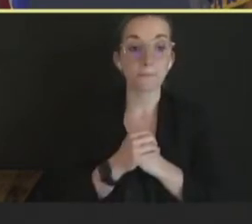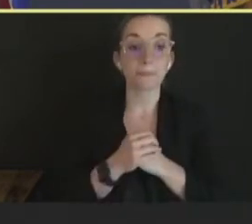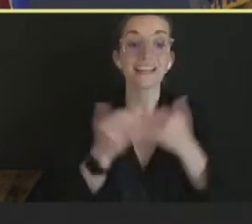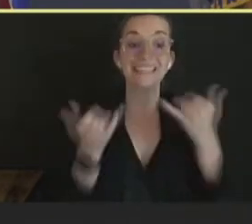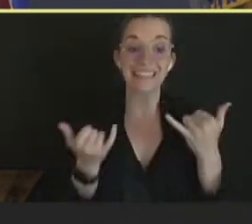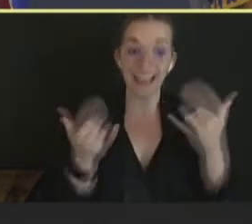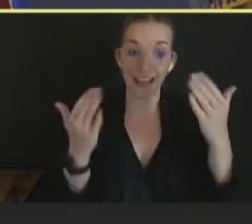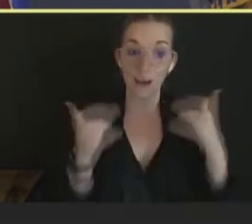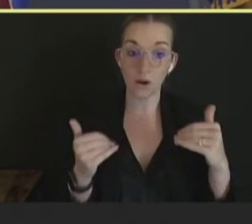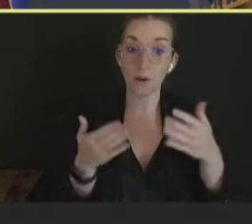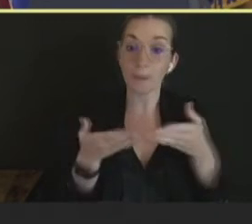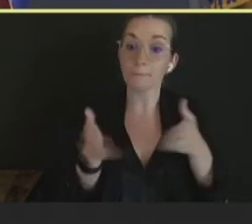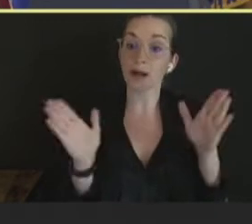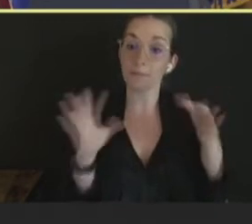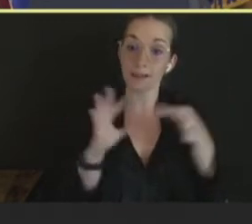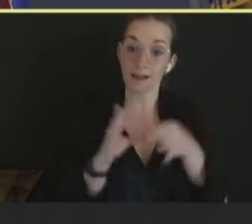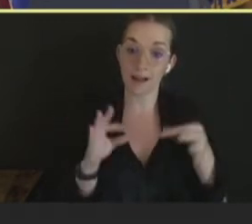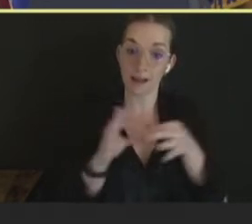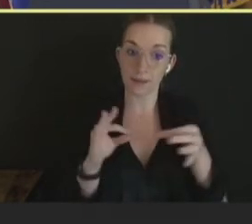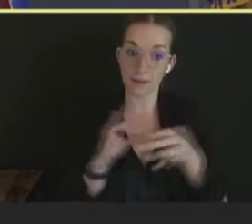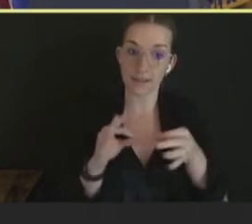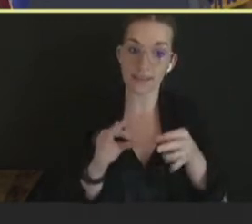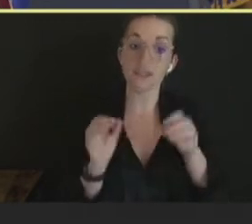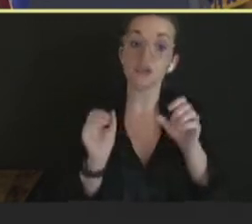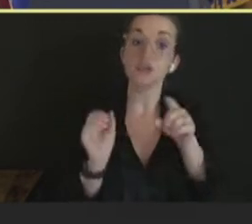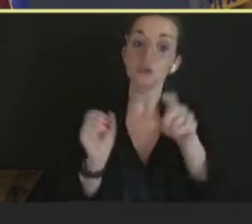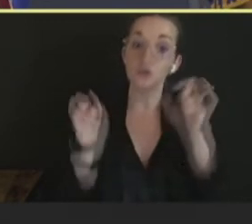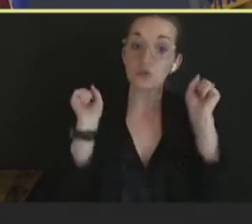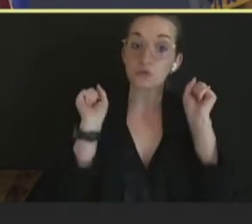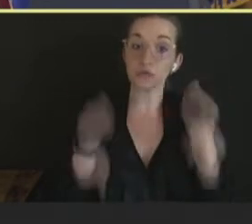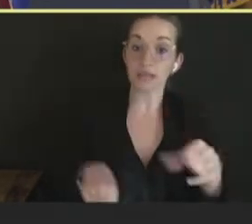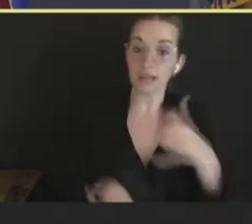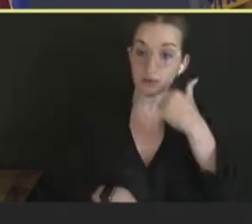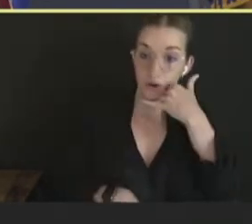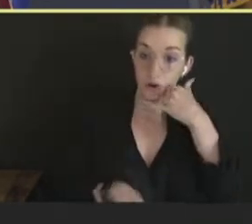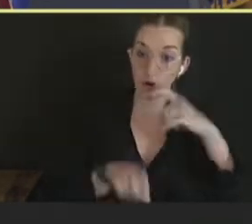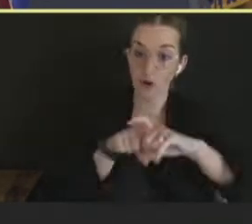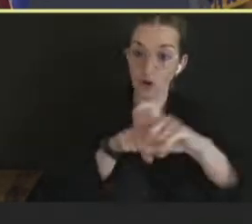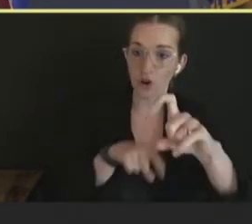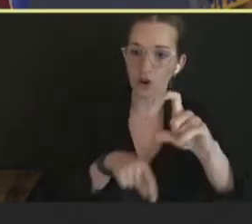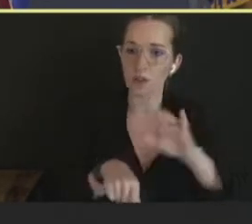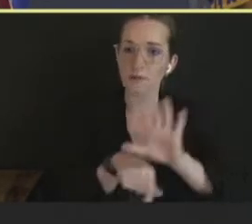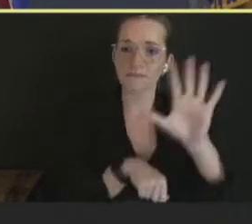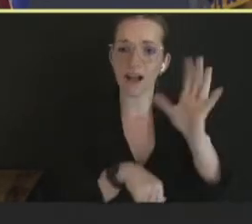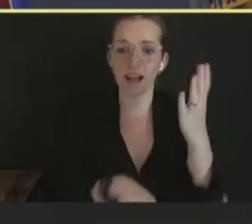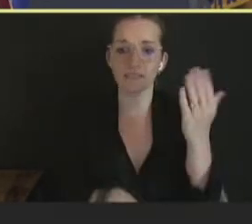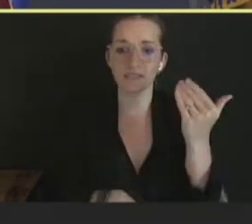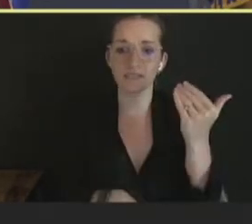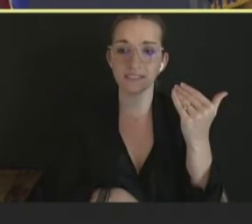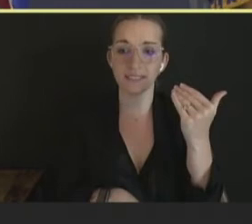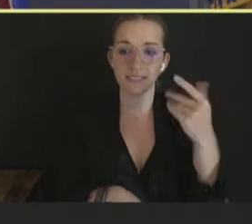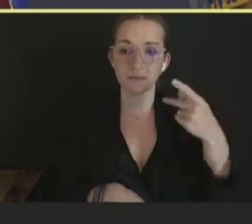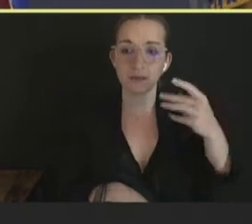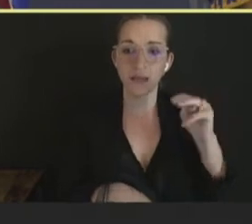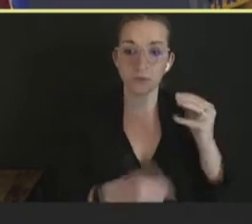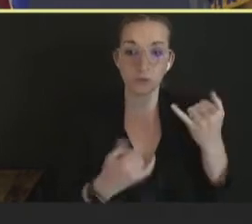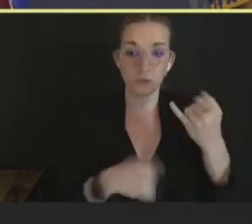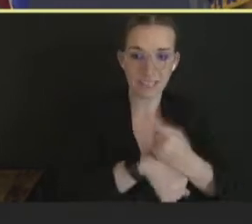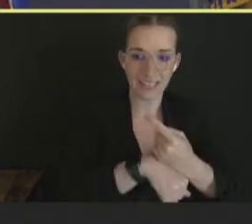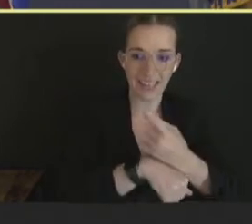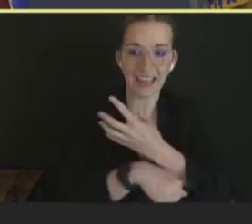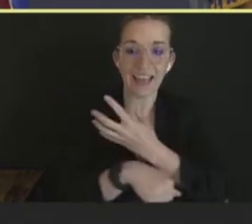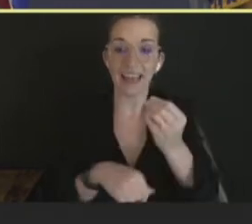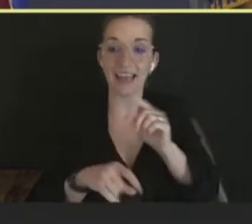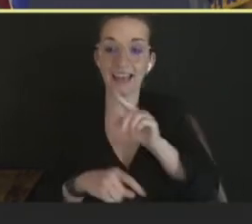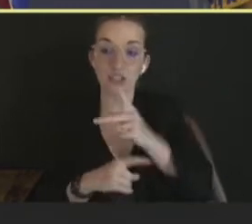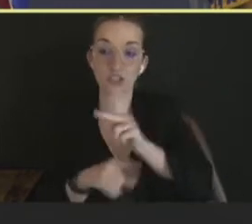of the public can provide a public comment by phone at about 5:15 p.m. today and 2:15 p.m. tomorrow. Public comments are